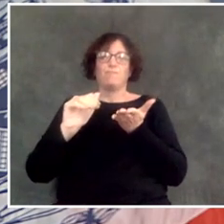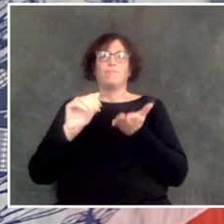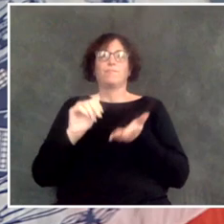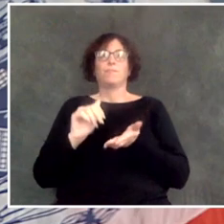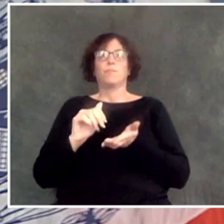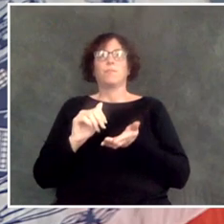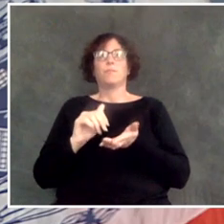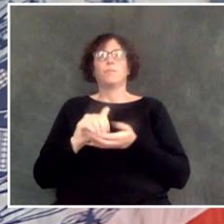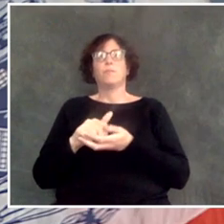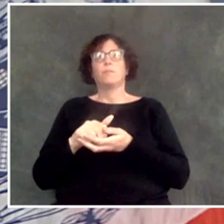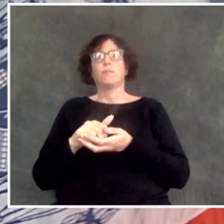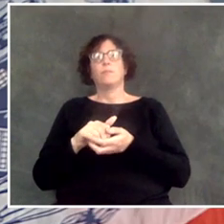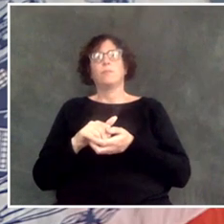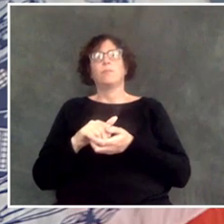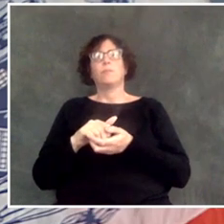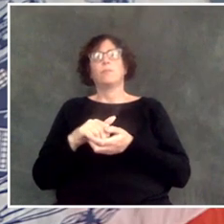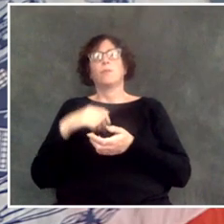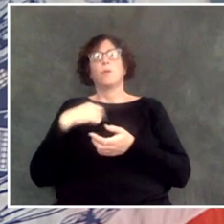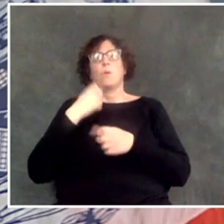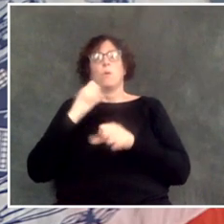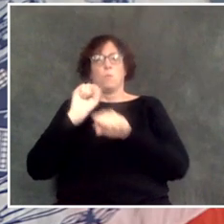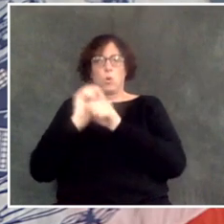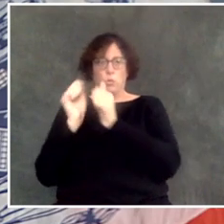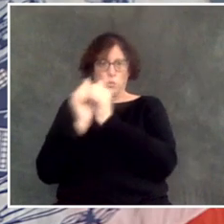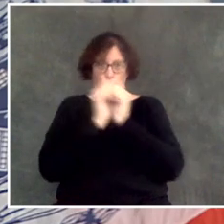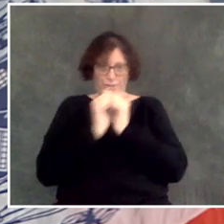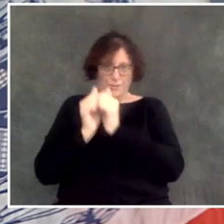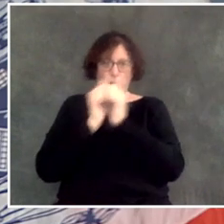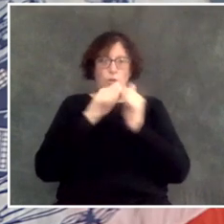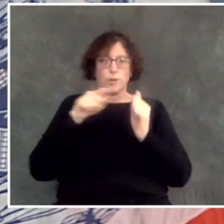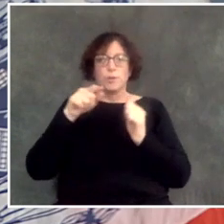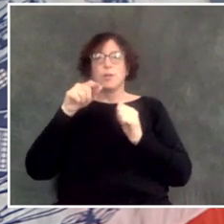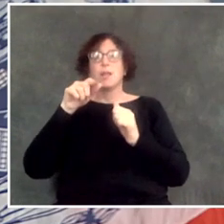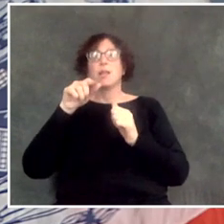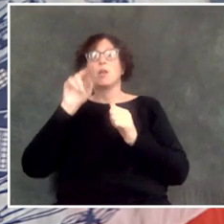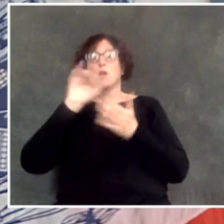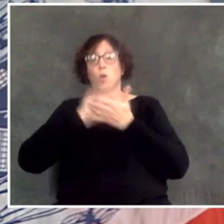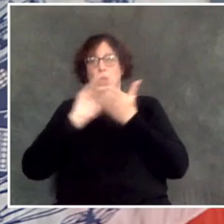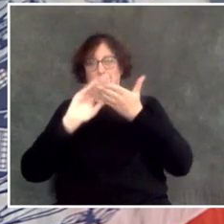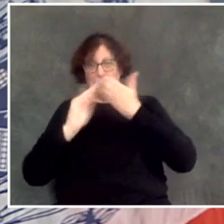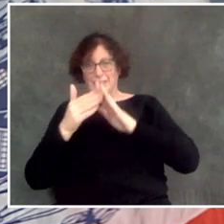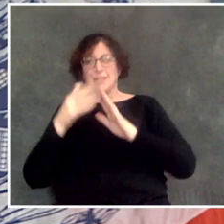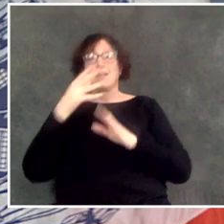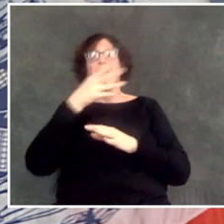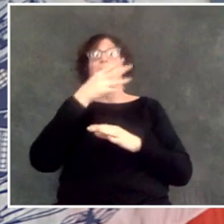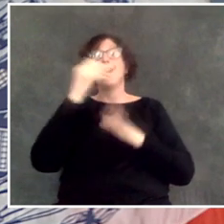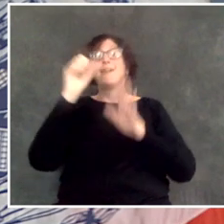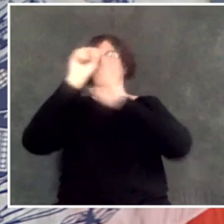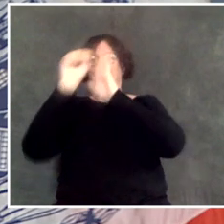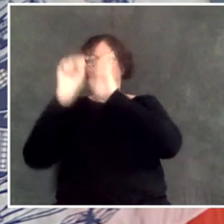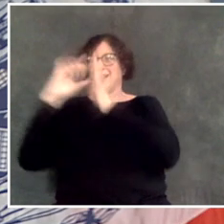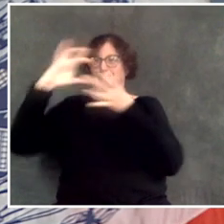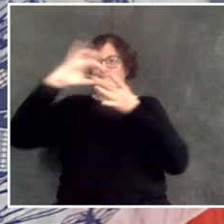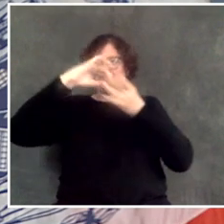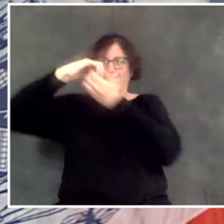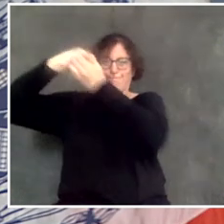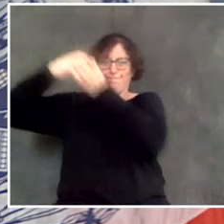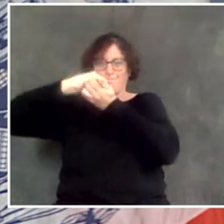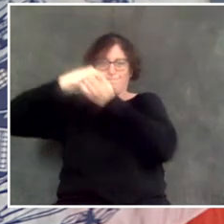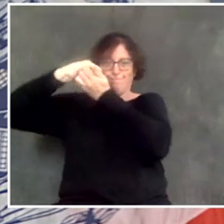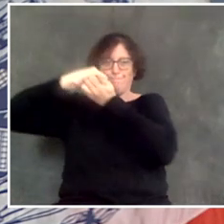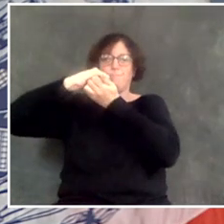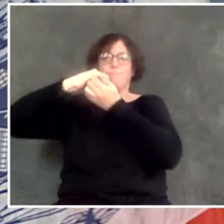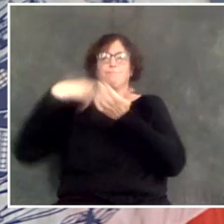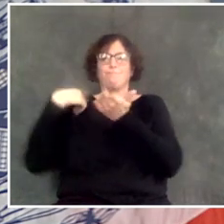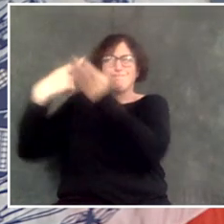Right now, Bridget, we're over 1,000 inmates who have been released. There are more